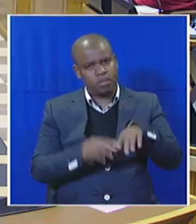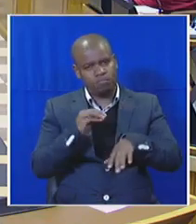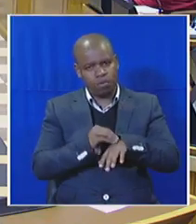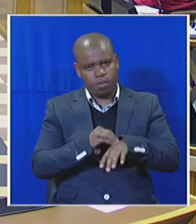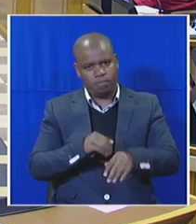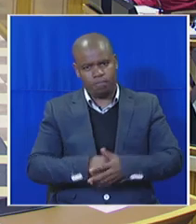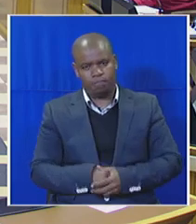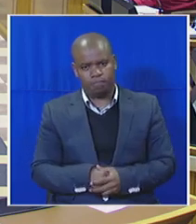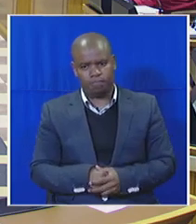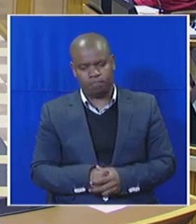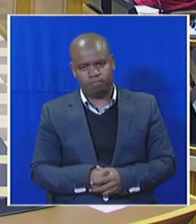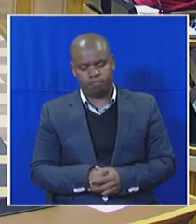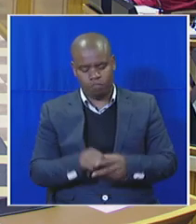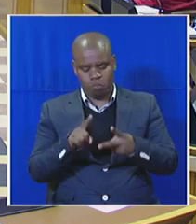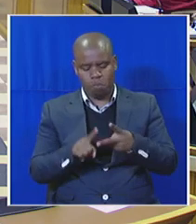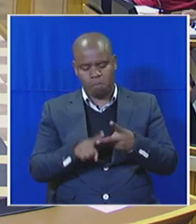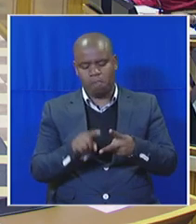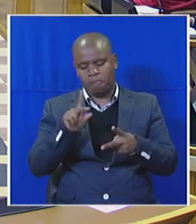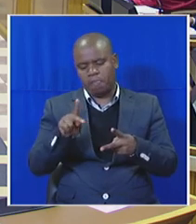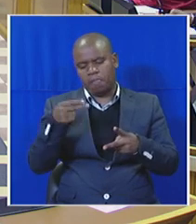The Honorable Khaula.